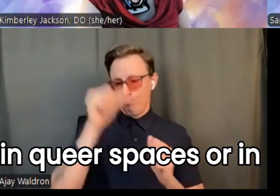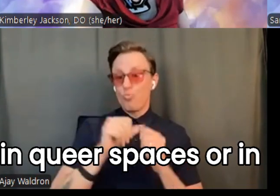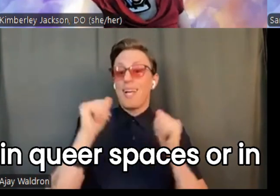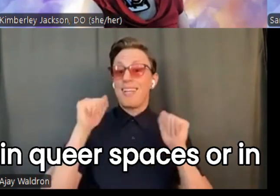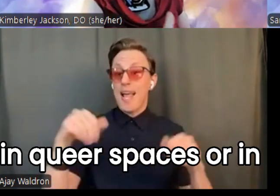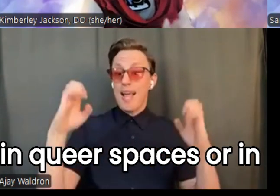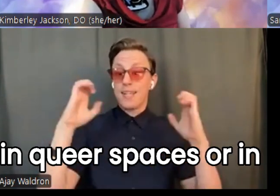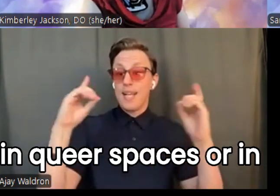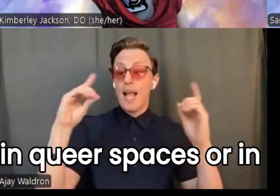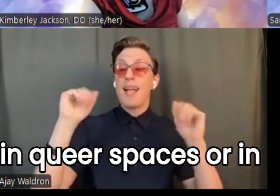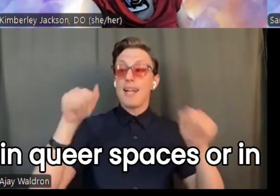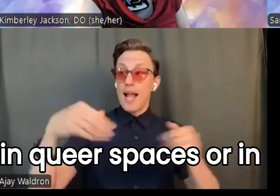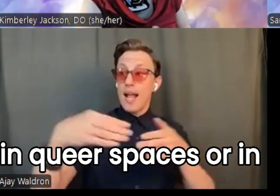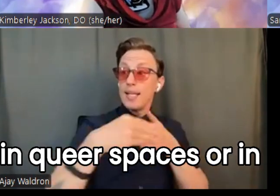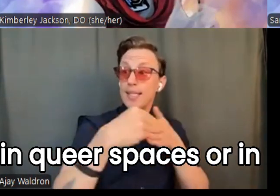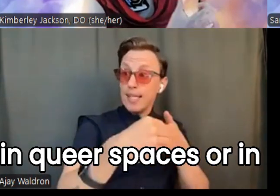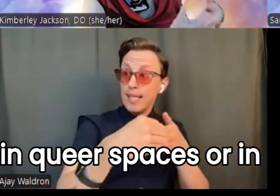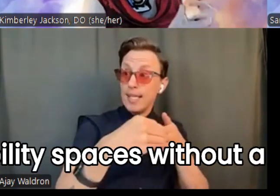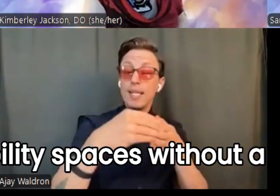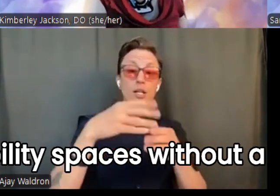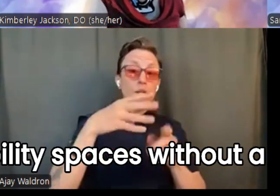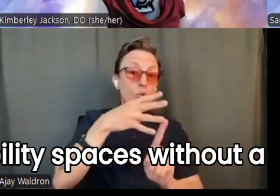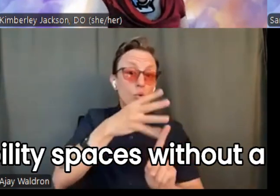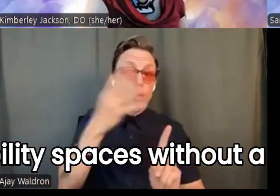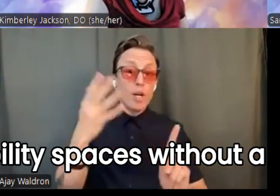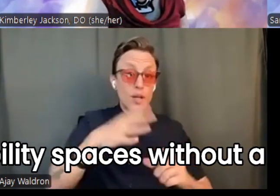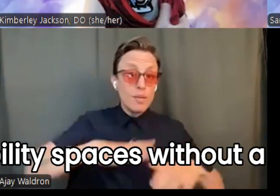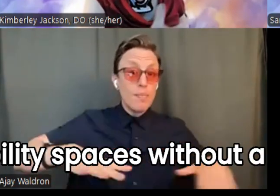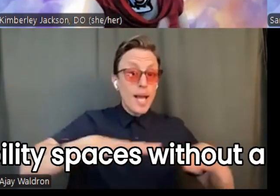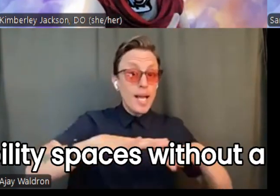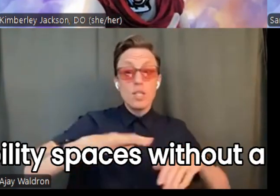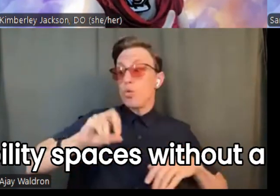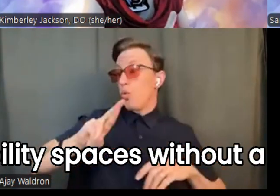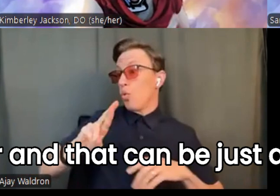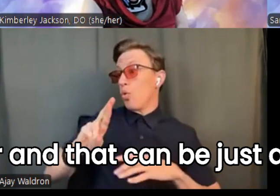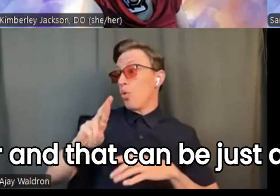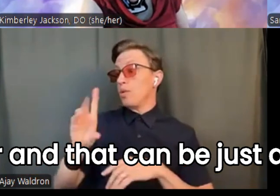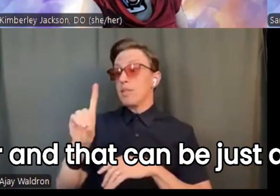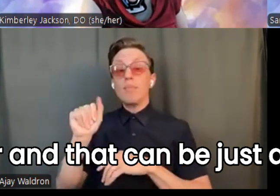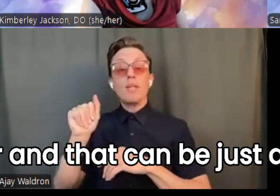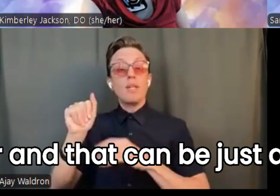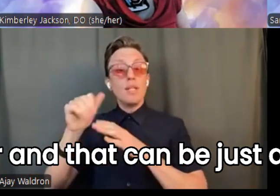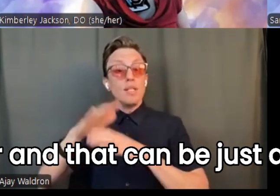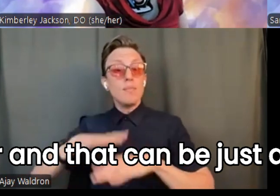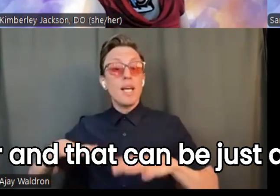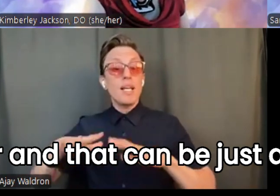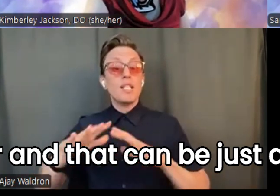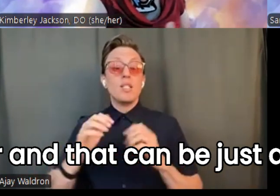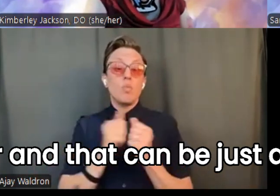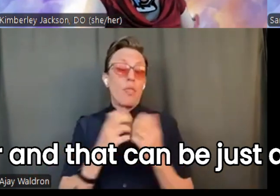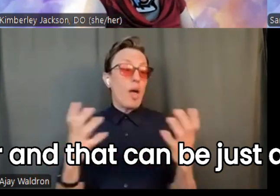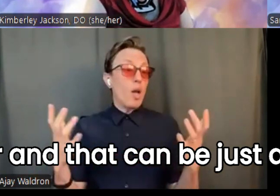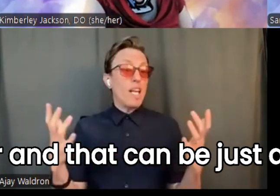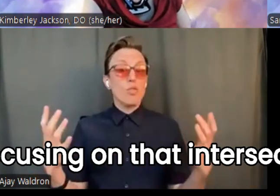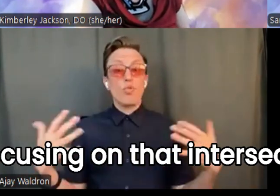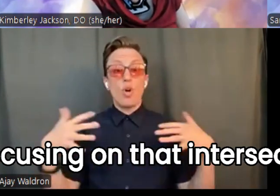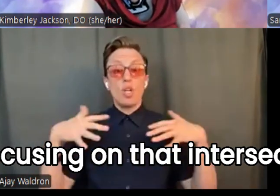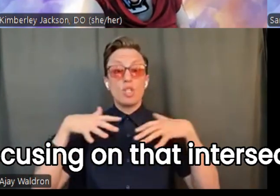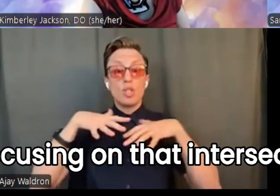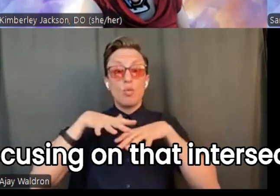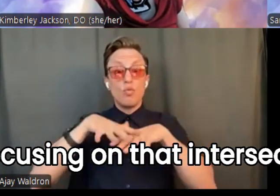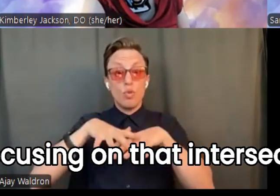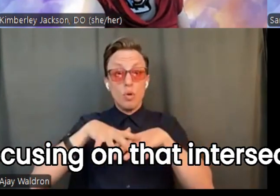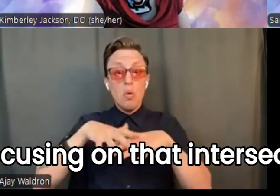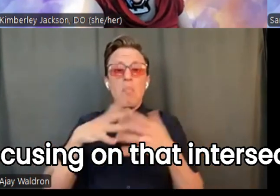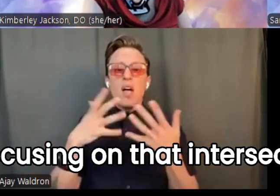lead in queer spaces or in disability spaces without a crossover. And that can be just as